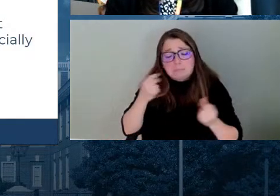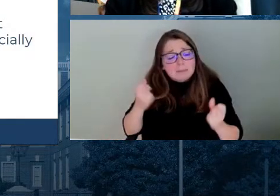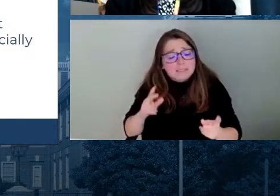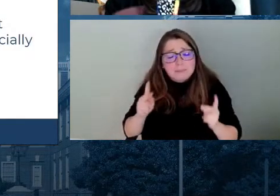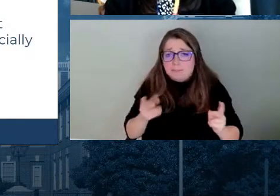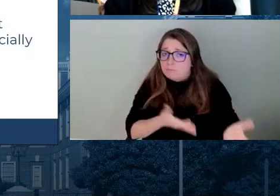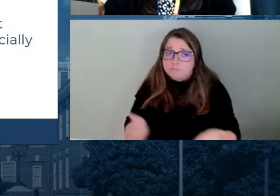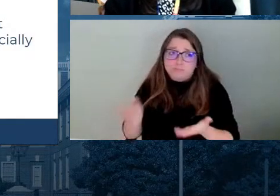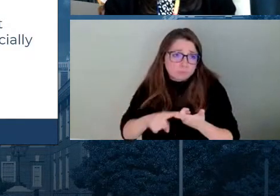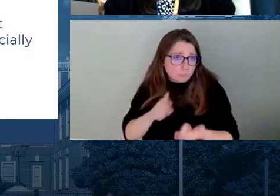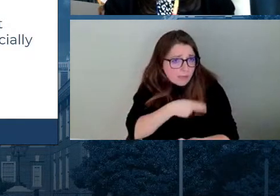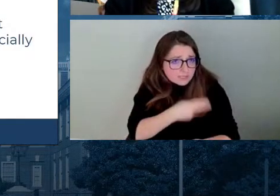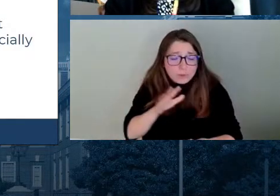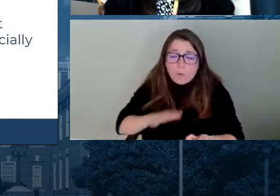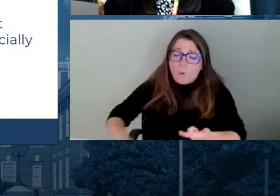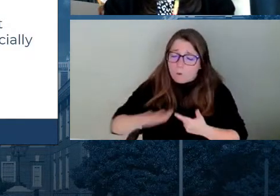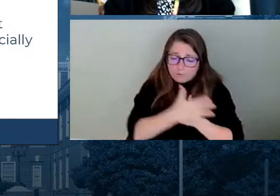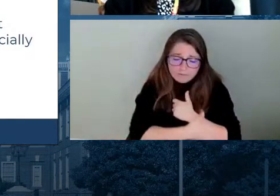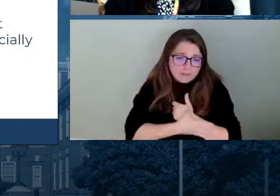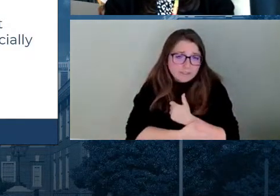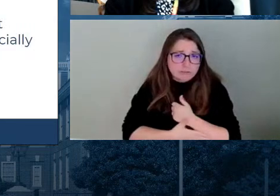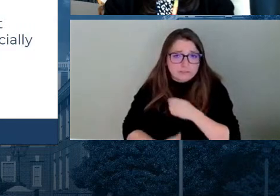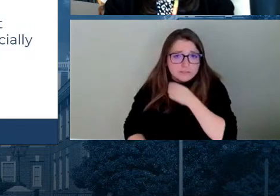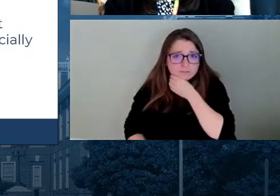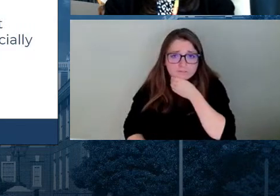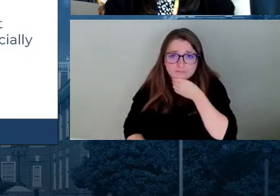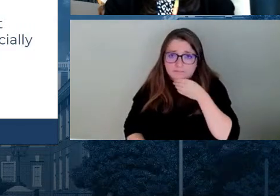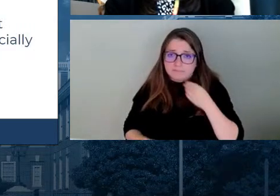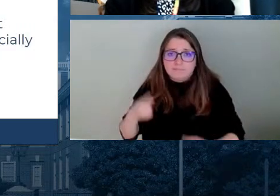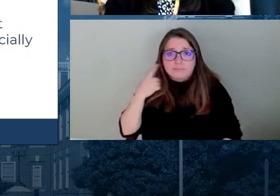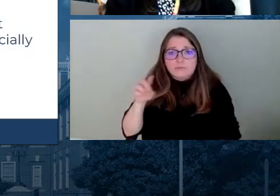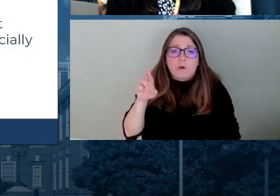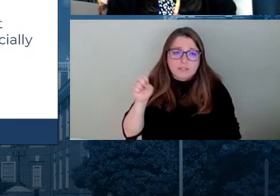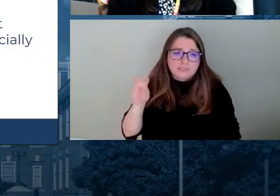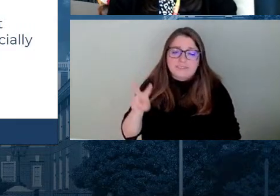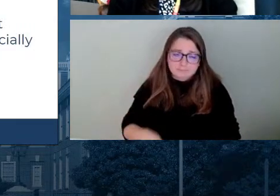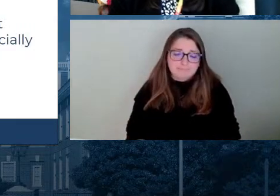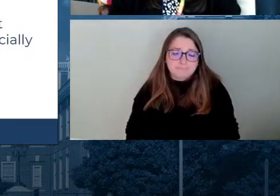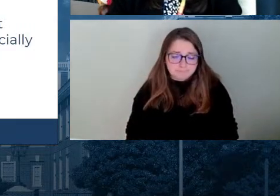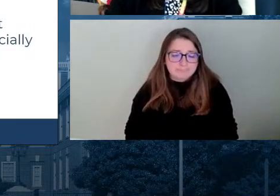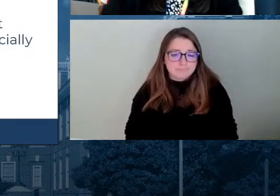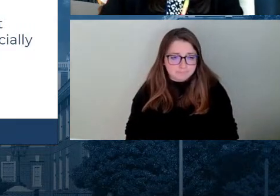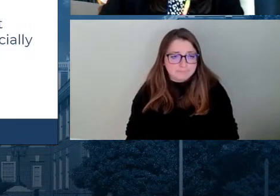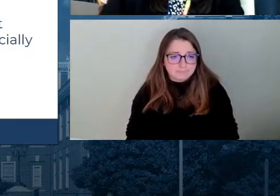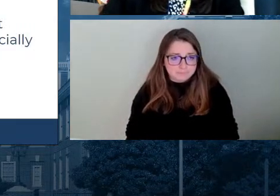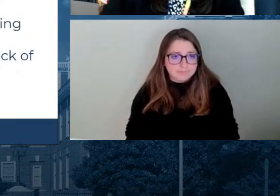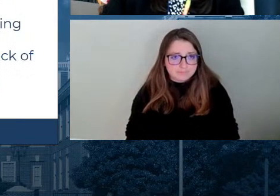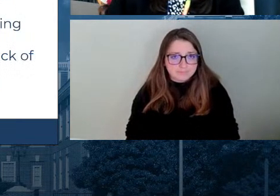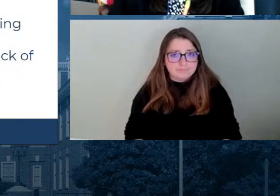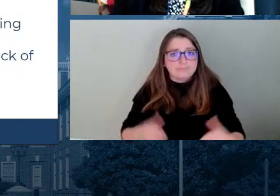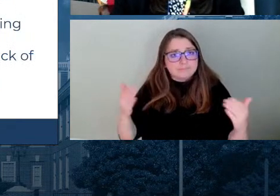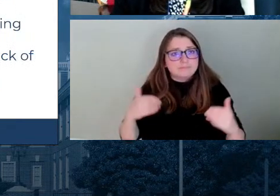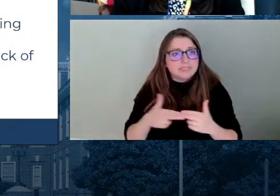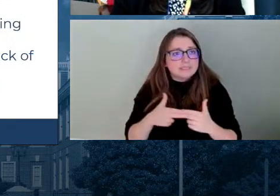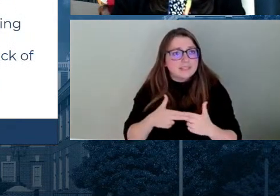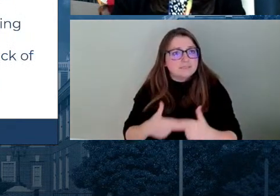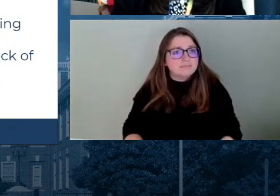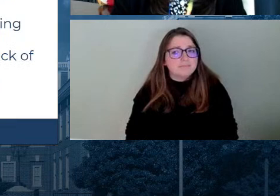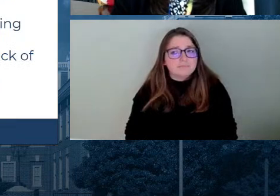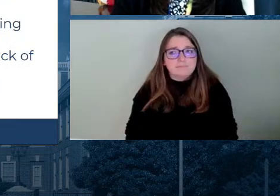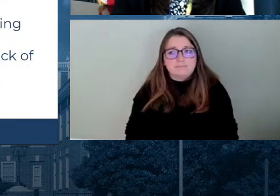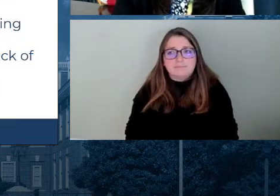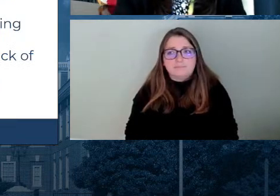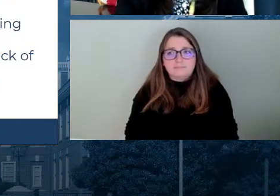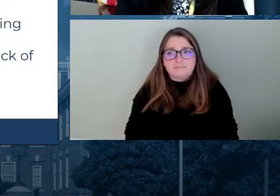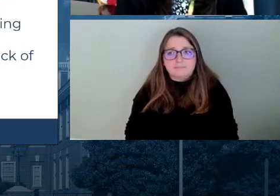visits across the country for RSV during this time of year. Next slide.